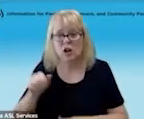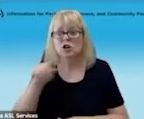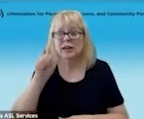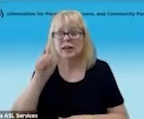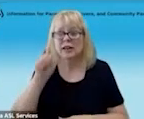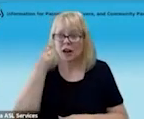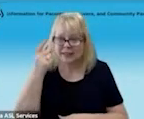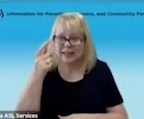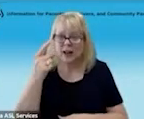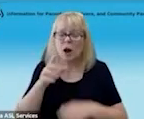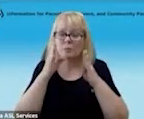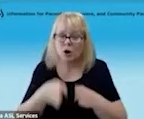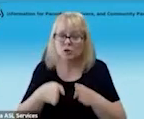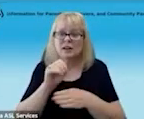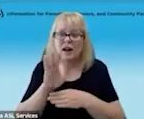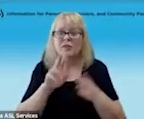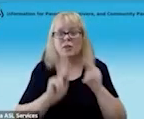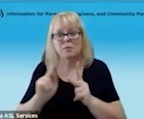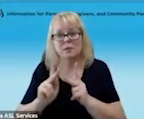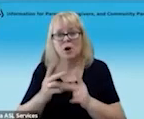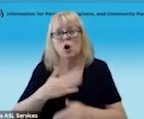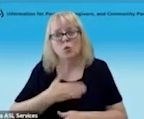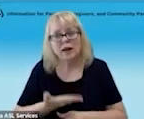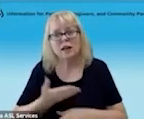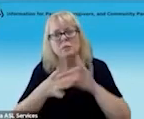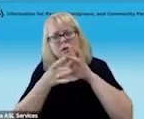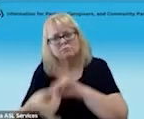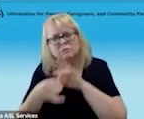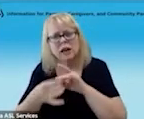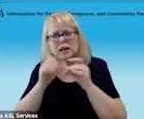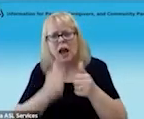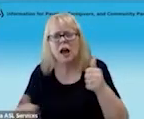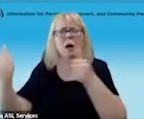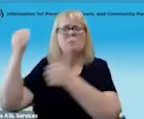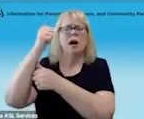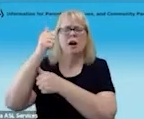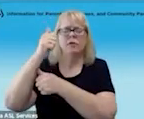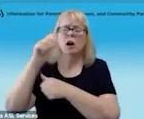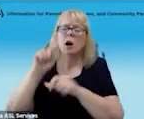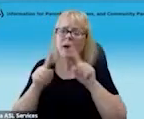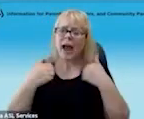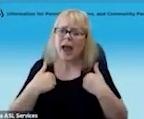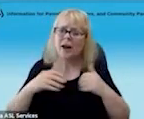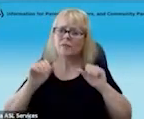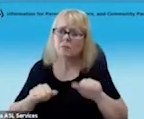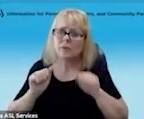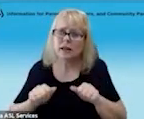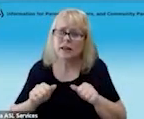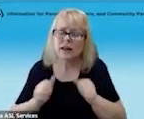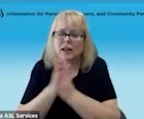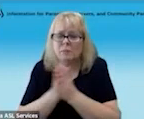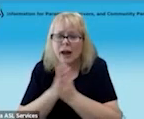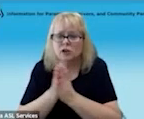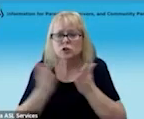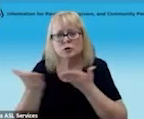sure that providers understand that they will be in the hood, in the barrios, and not in Hollywood. The providers need to be a person